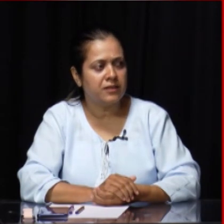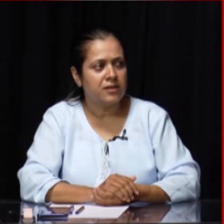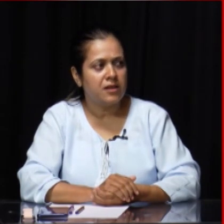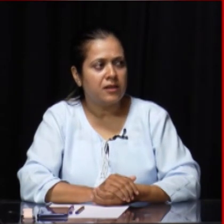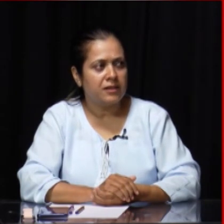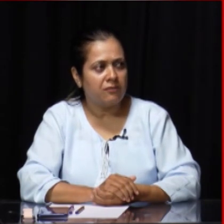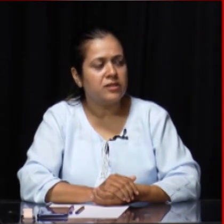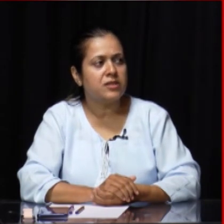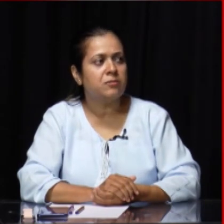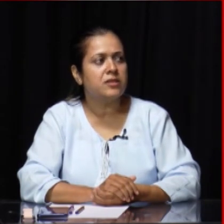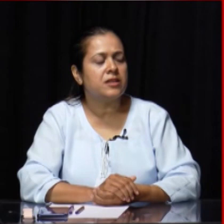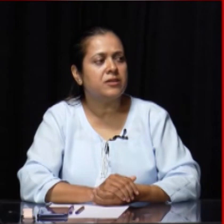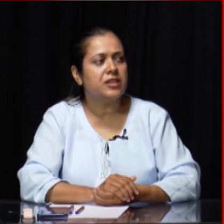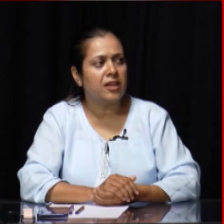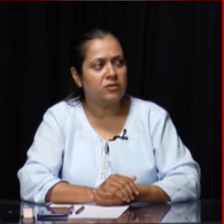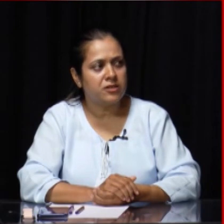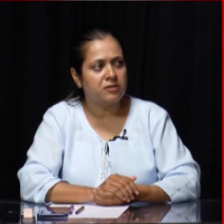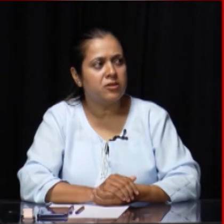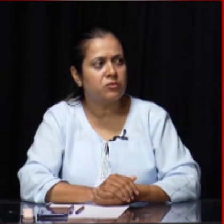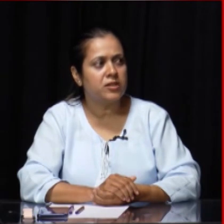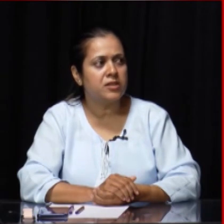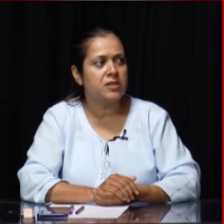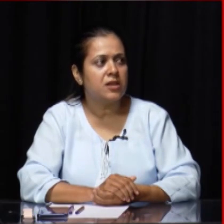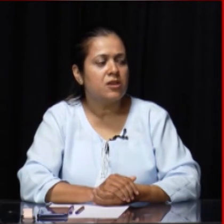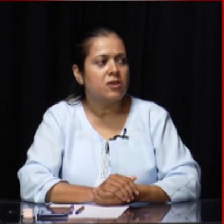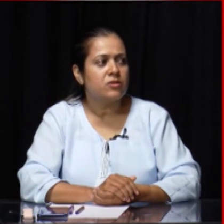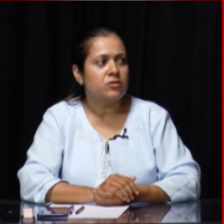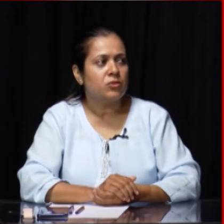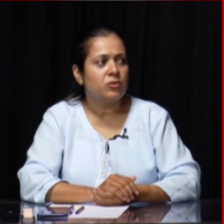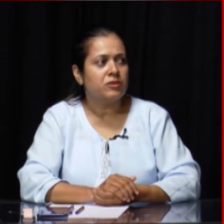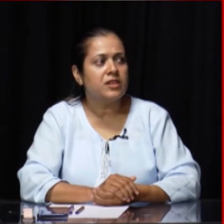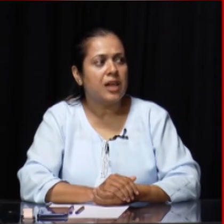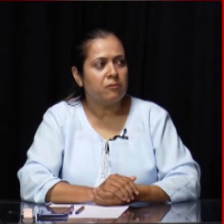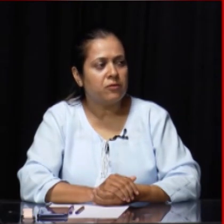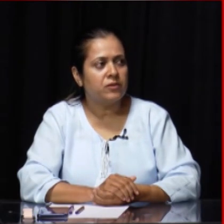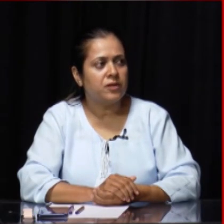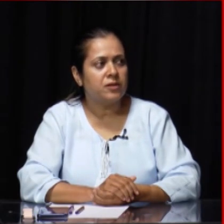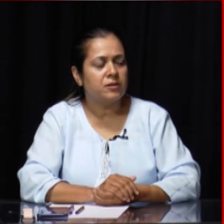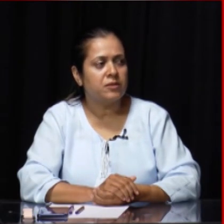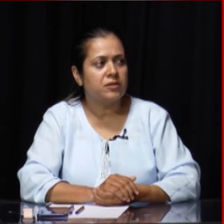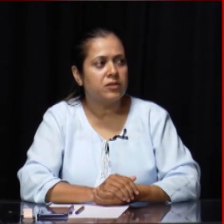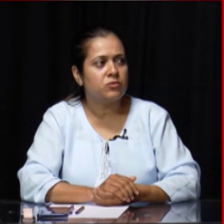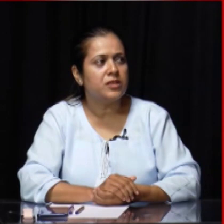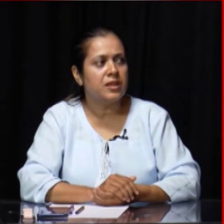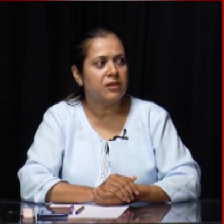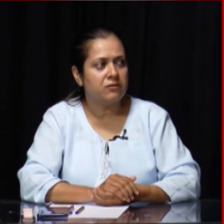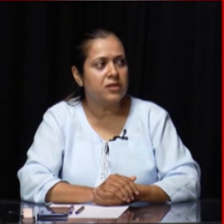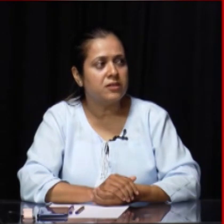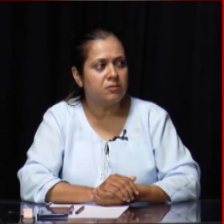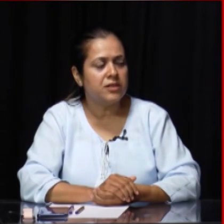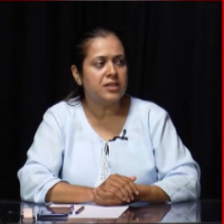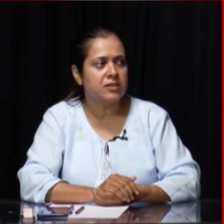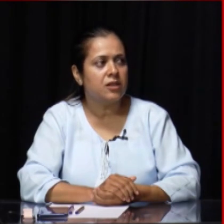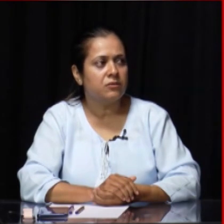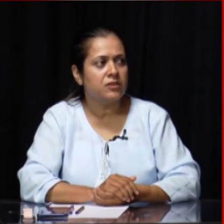having deafness, plus there were intellectual disabled students, so different type of students having